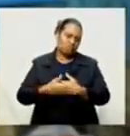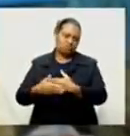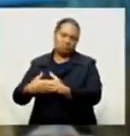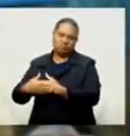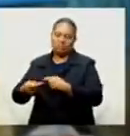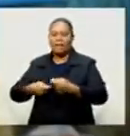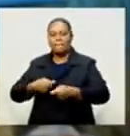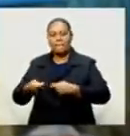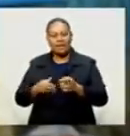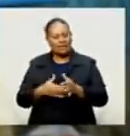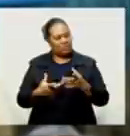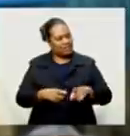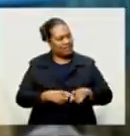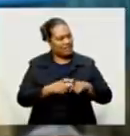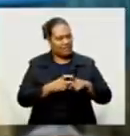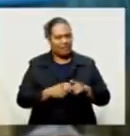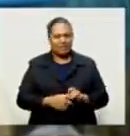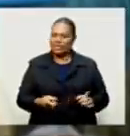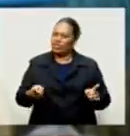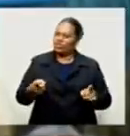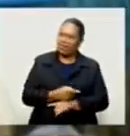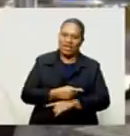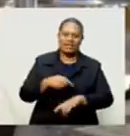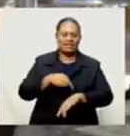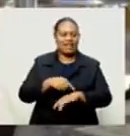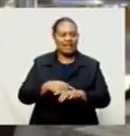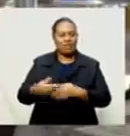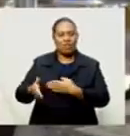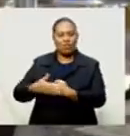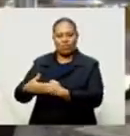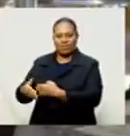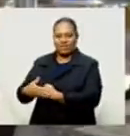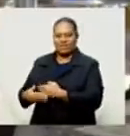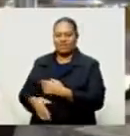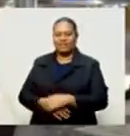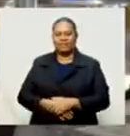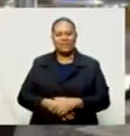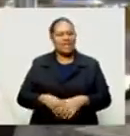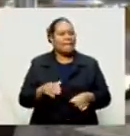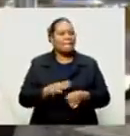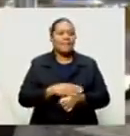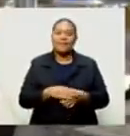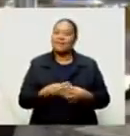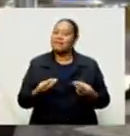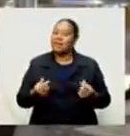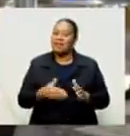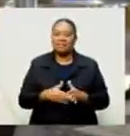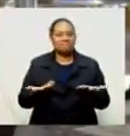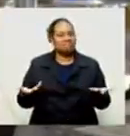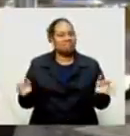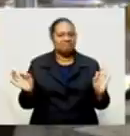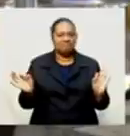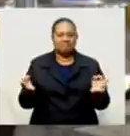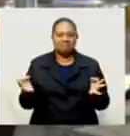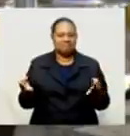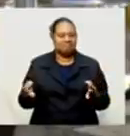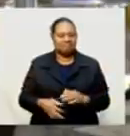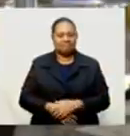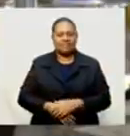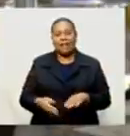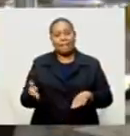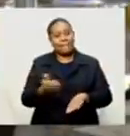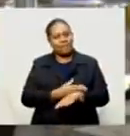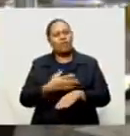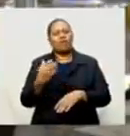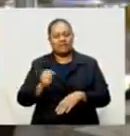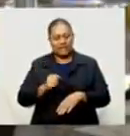we're facing right now, the changes in time that we are closing. They're not making money in nowadays. Before they were making